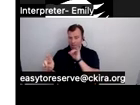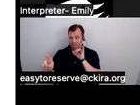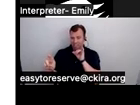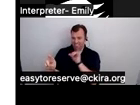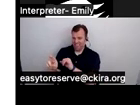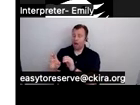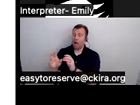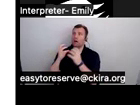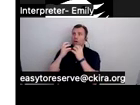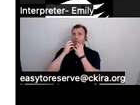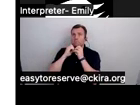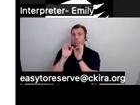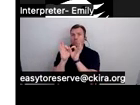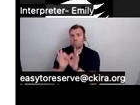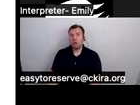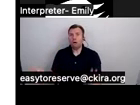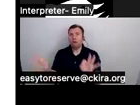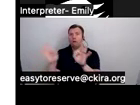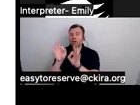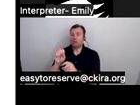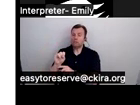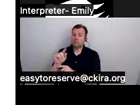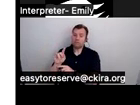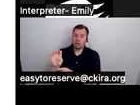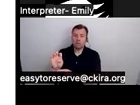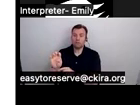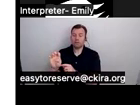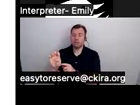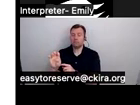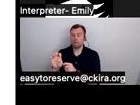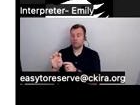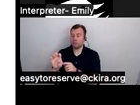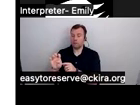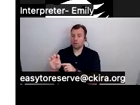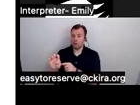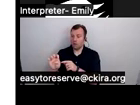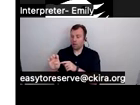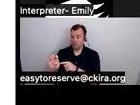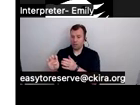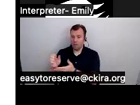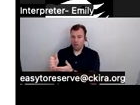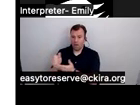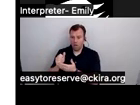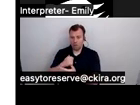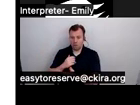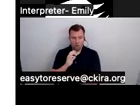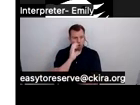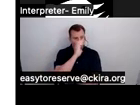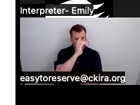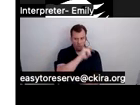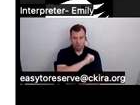valuable, incredibly useful site that you can look up information about other projects that might be related to your